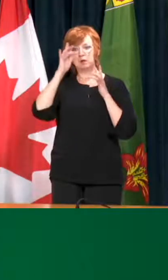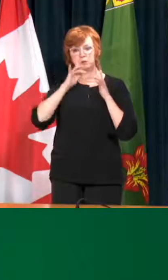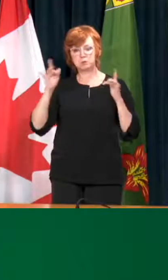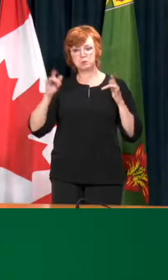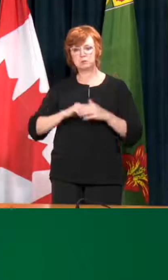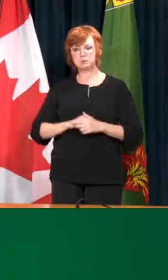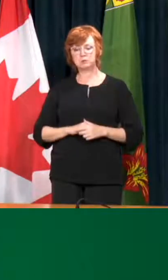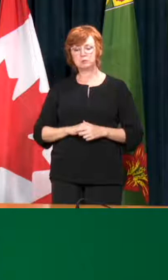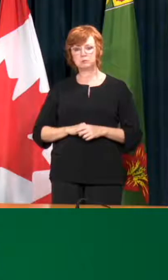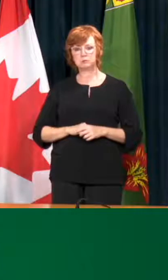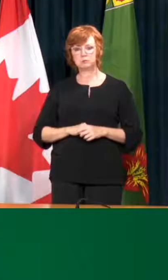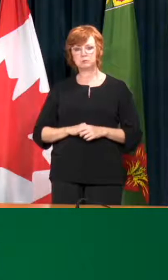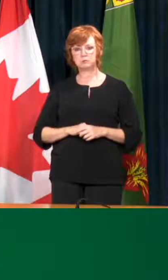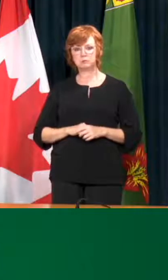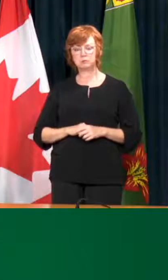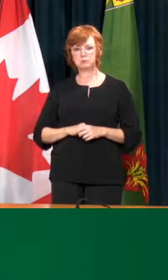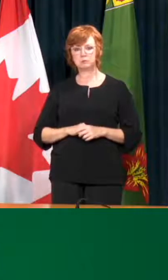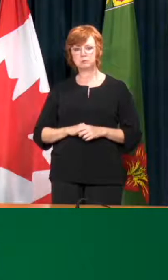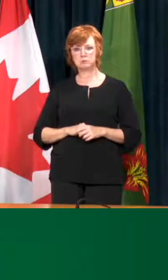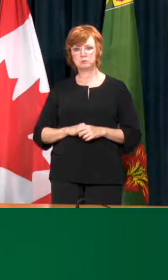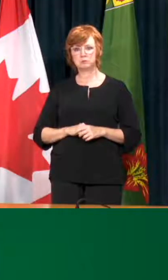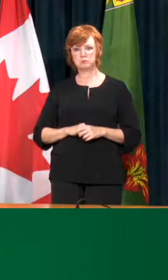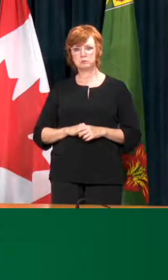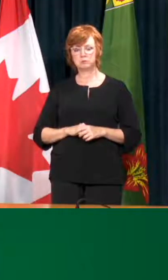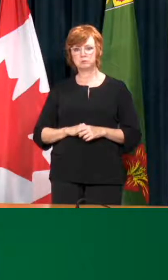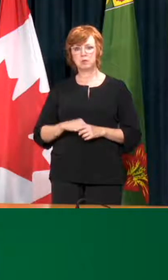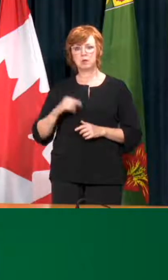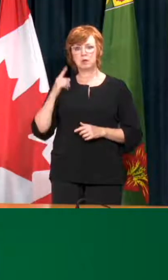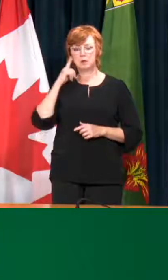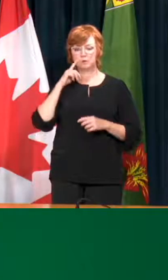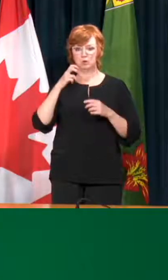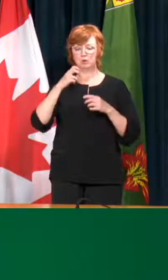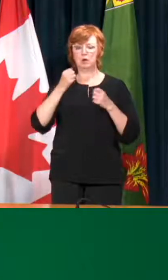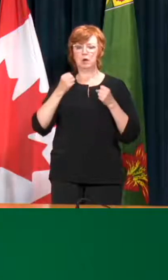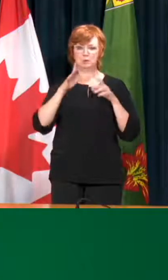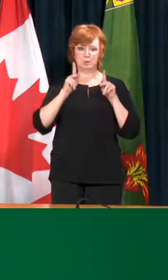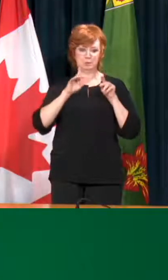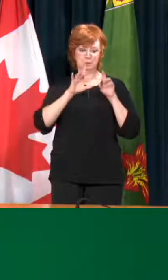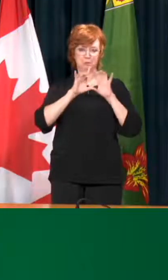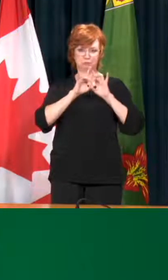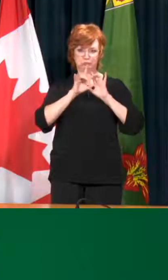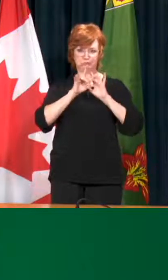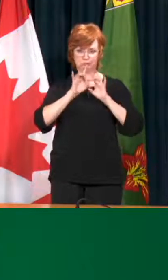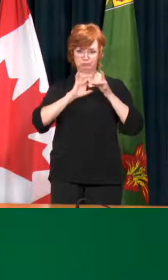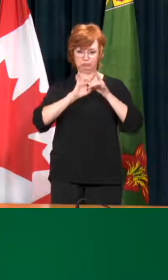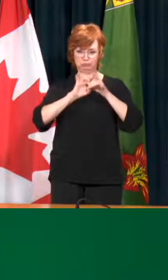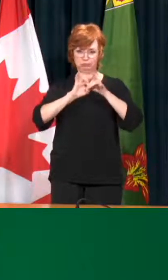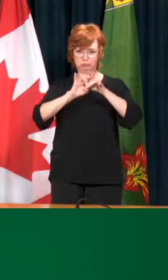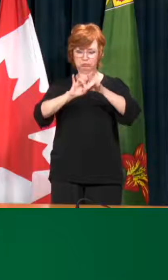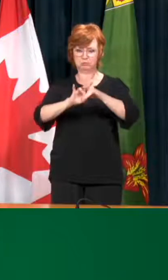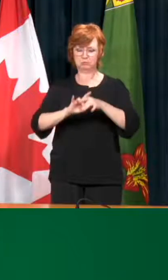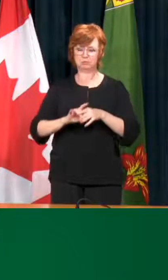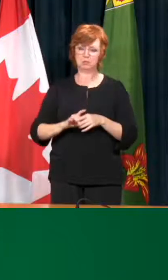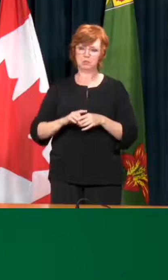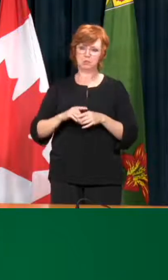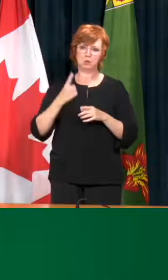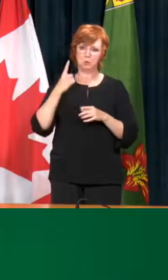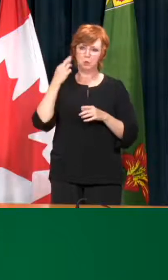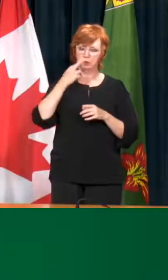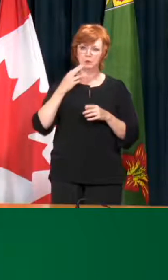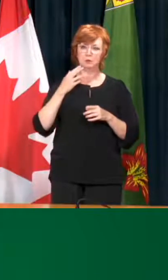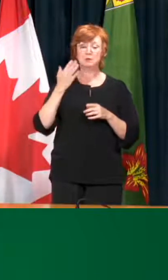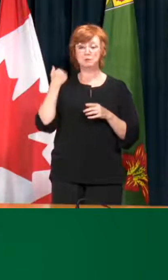of how much transmission activity there is. And that's why we have a bit of a concern around PA, because there were